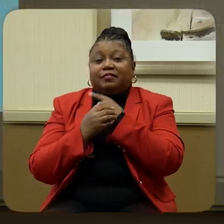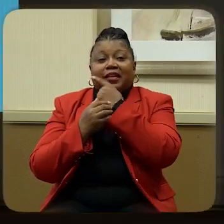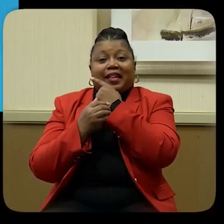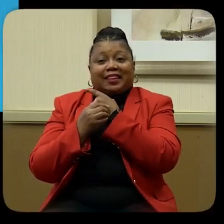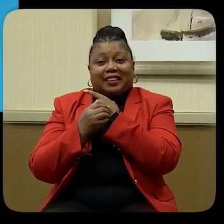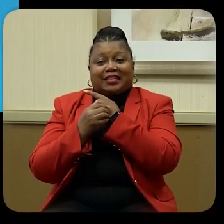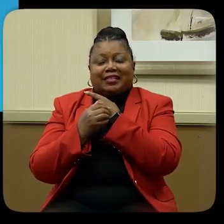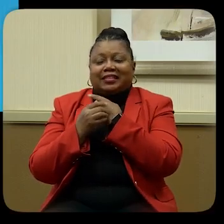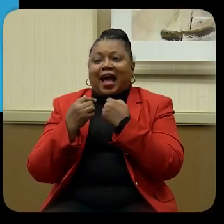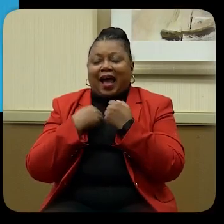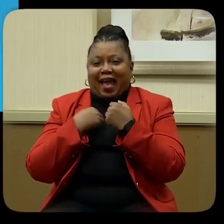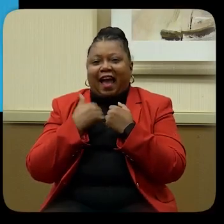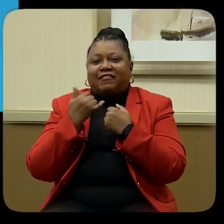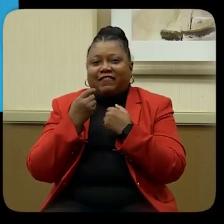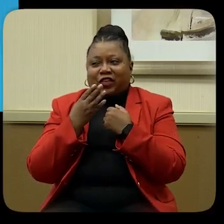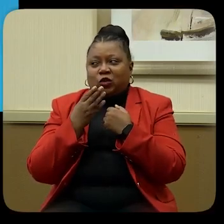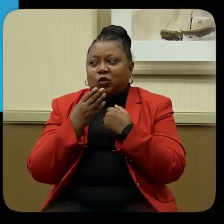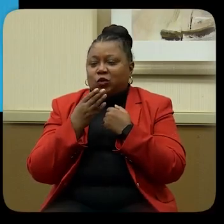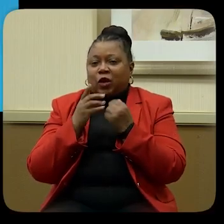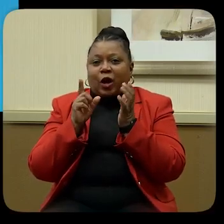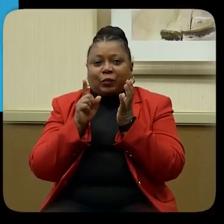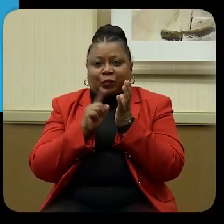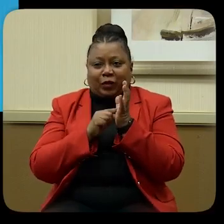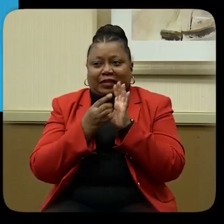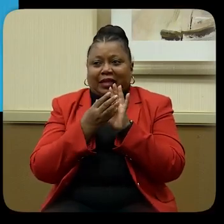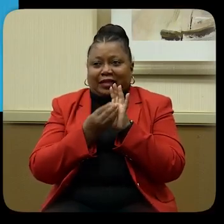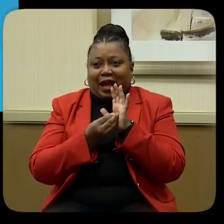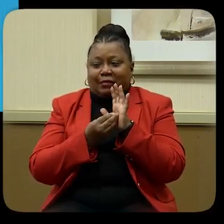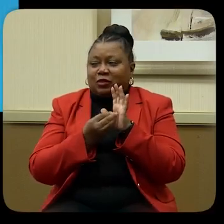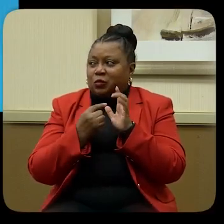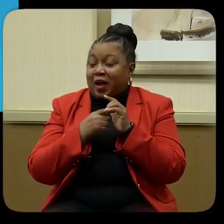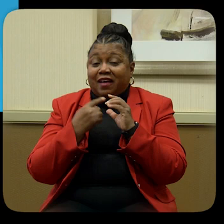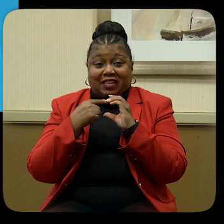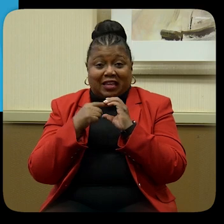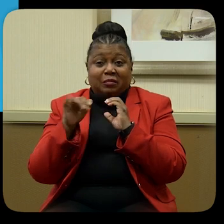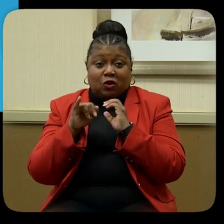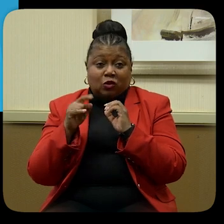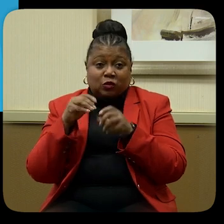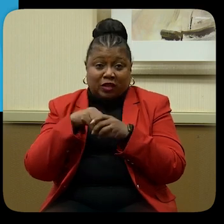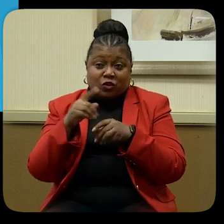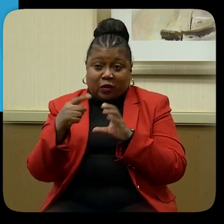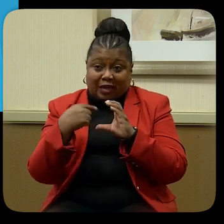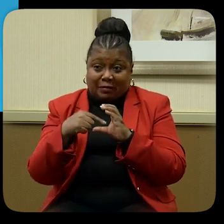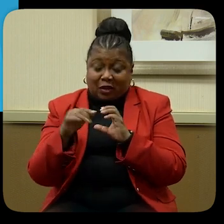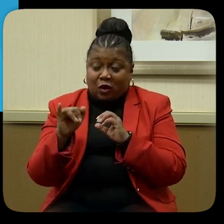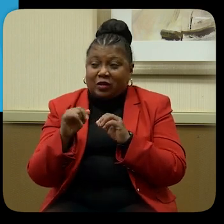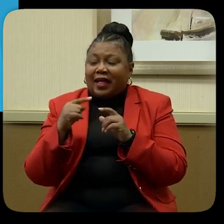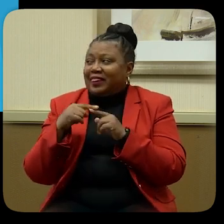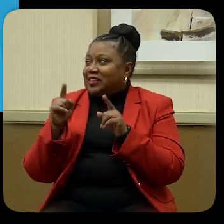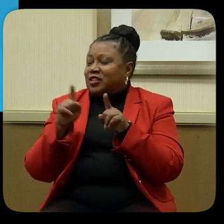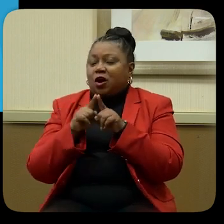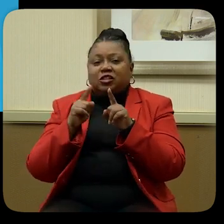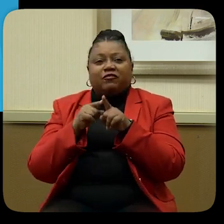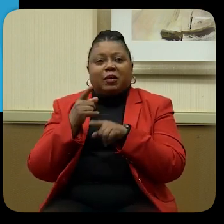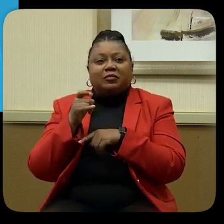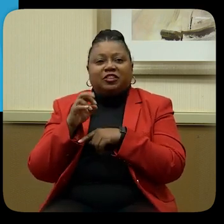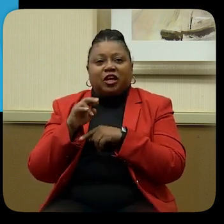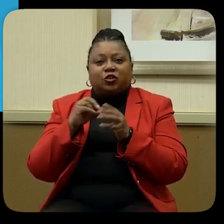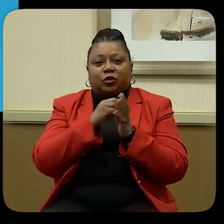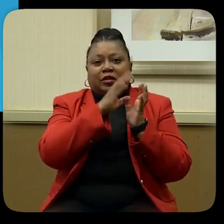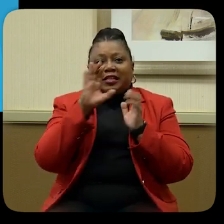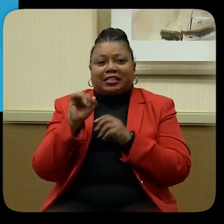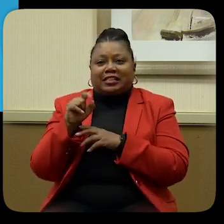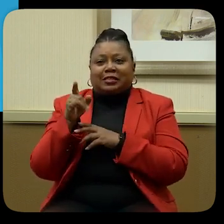this, and I have a couple printed copies, but you have this emailed too as well. So this is also from Gender